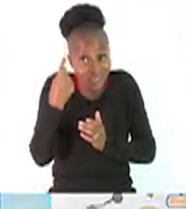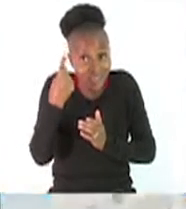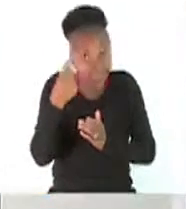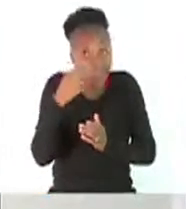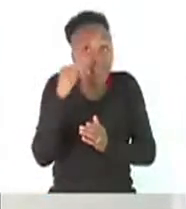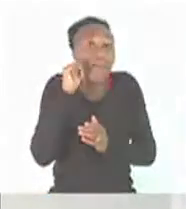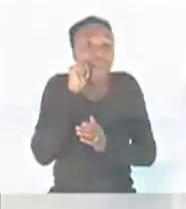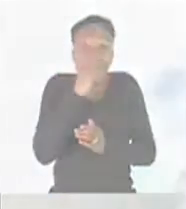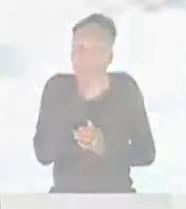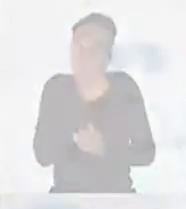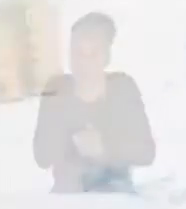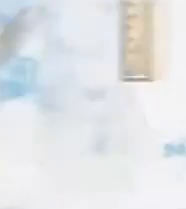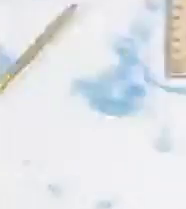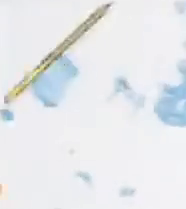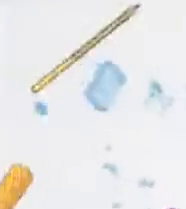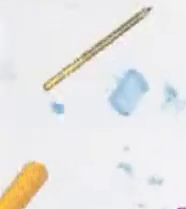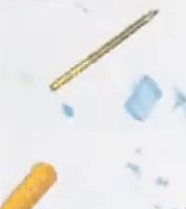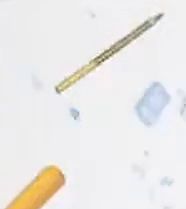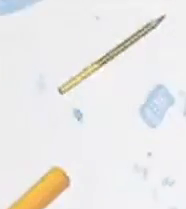nouns.